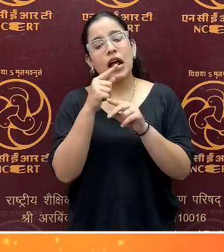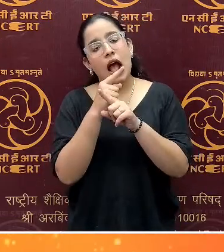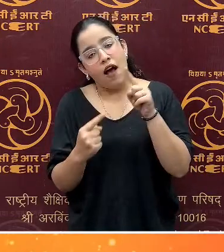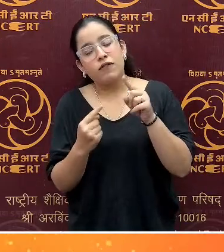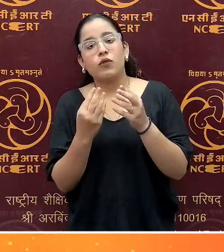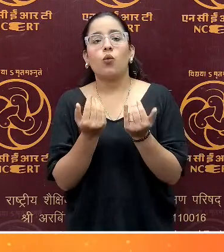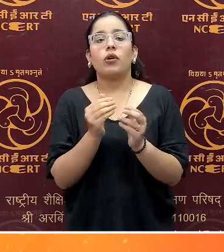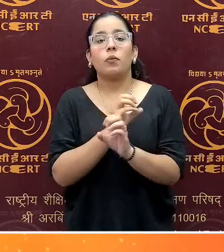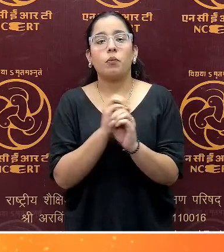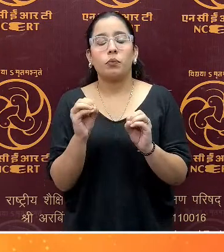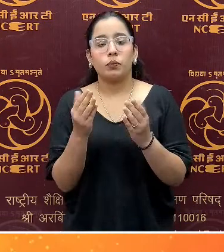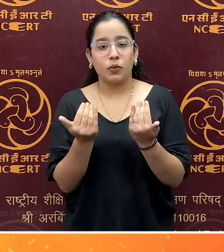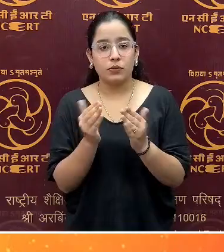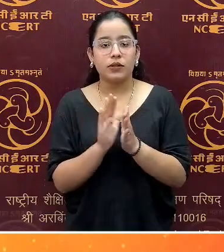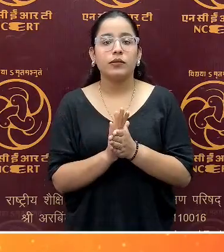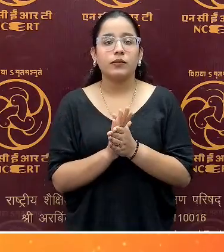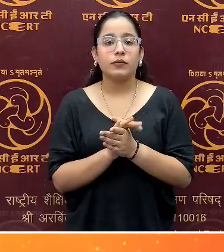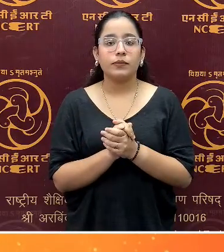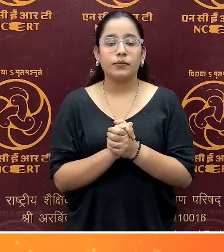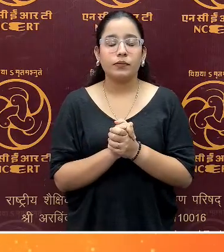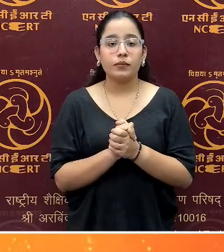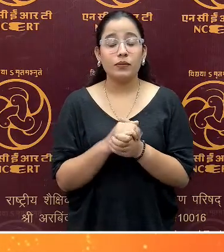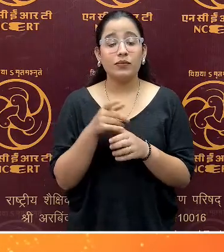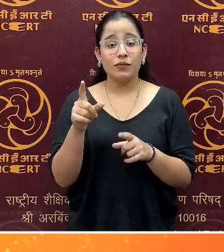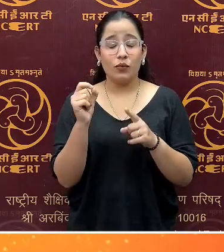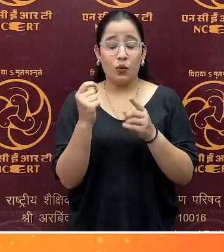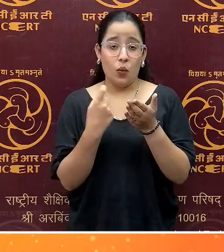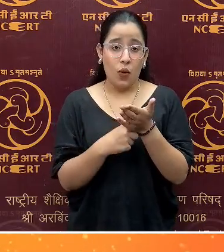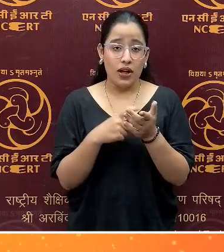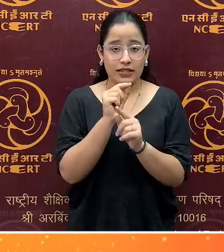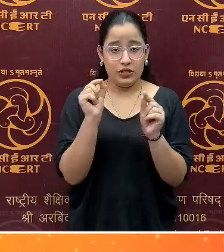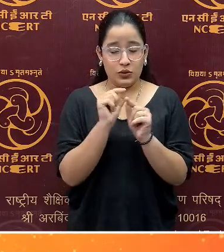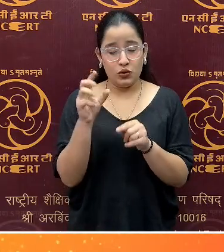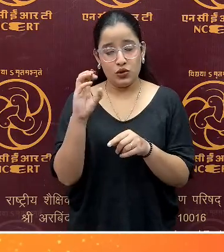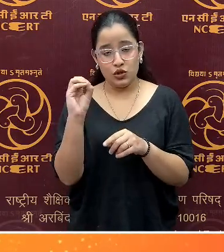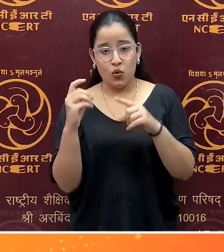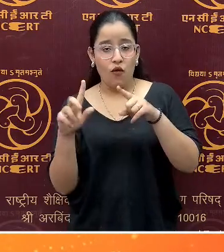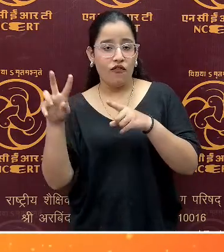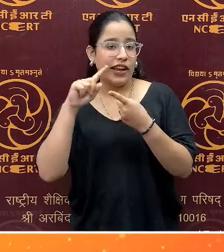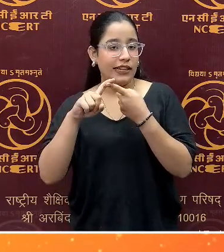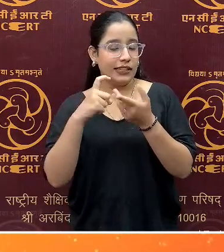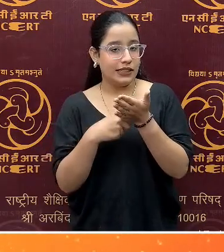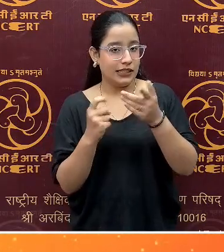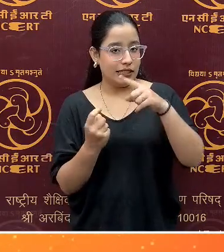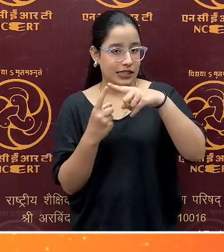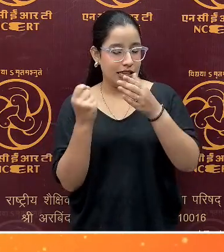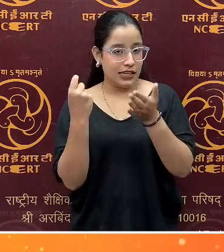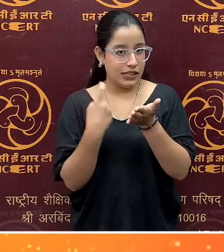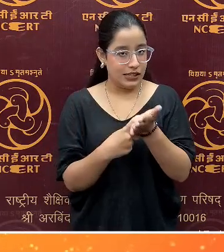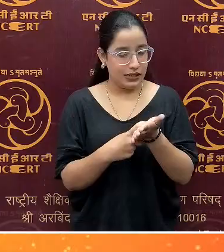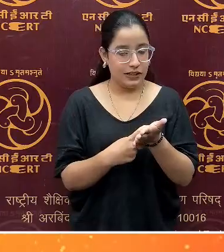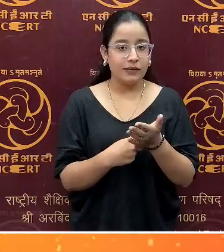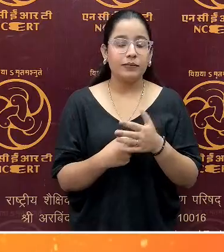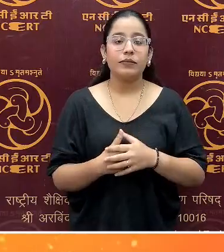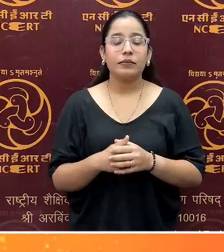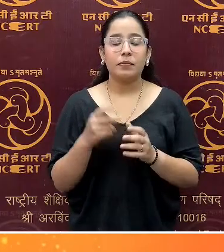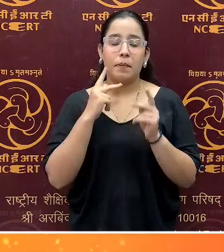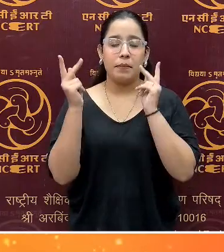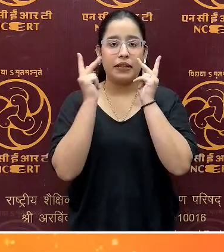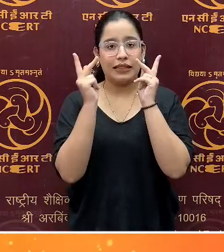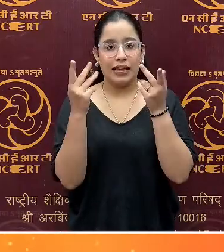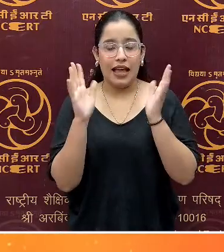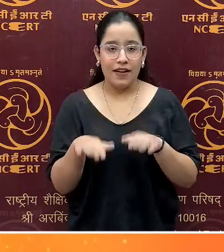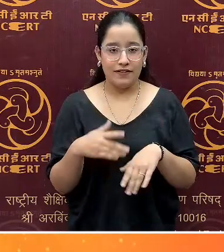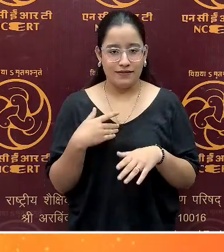Now we have OP plus PR minus OR is a 0 vector. Now let us rearrange. Now we have seen that in the